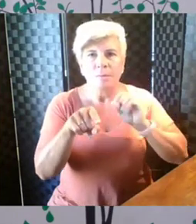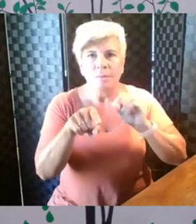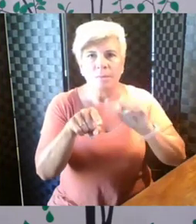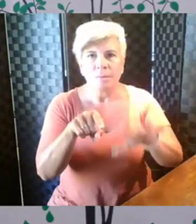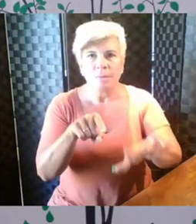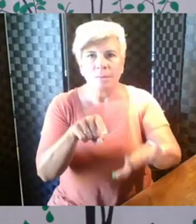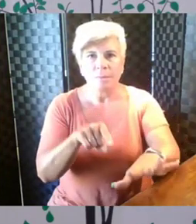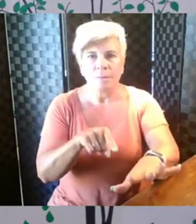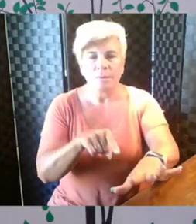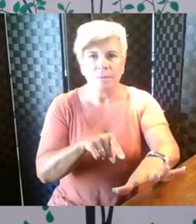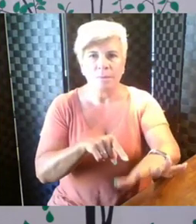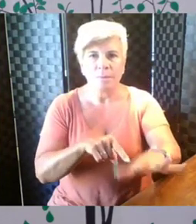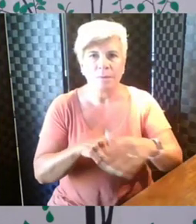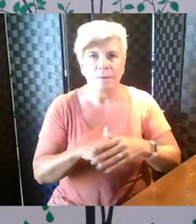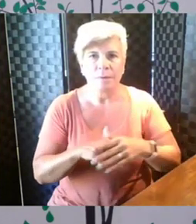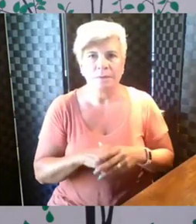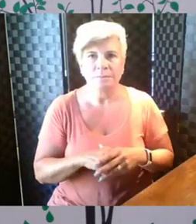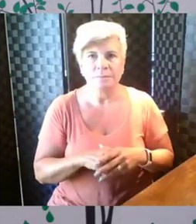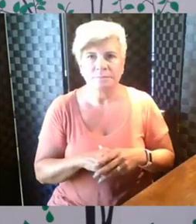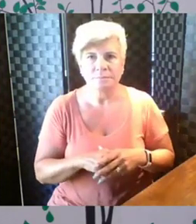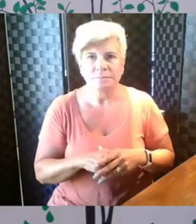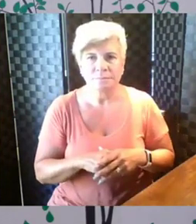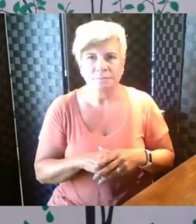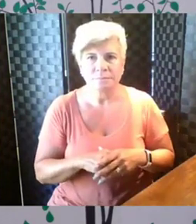Exhale. Breathe out as you go down.